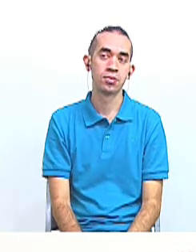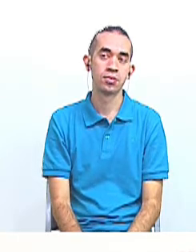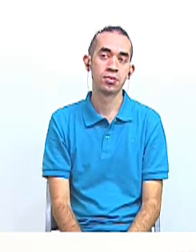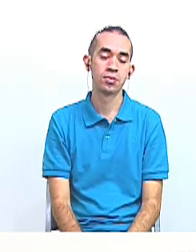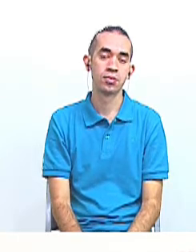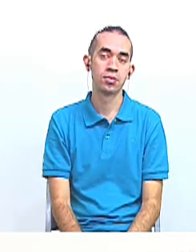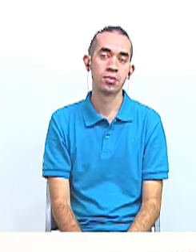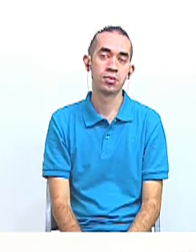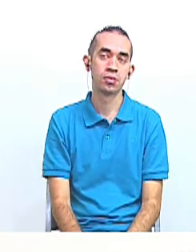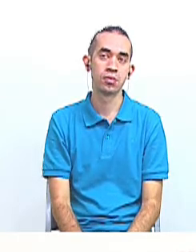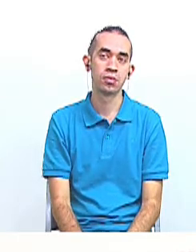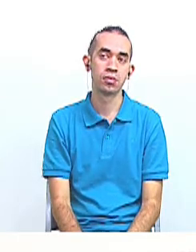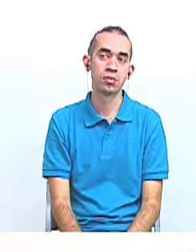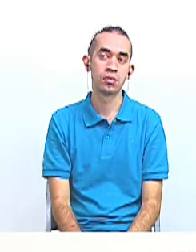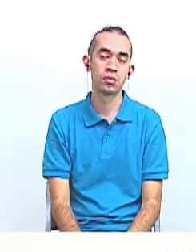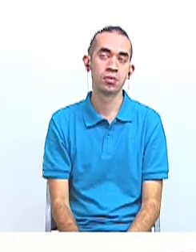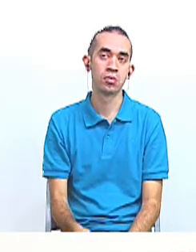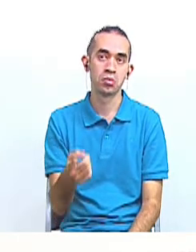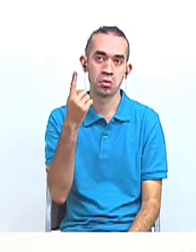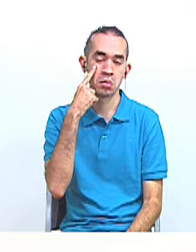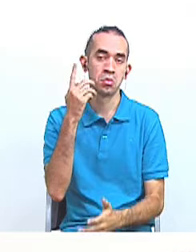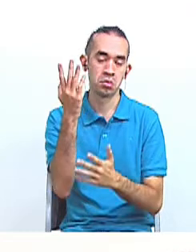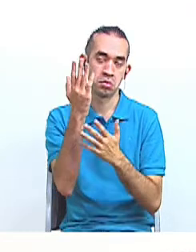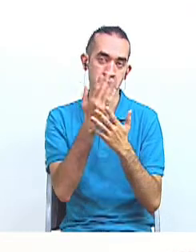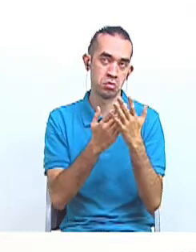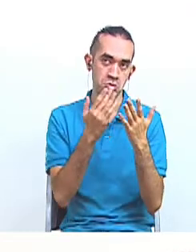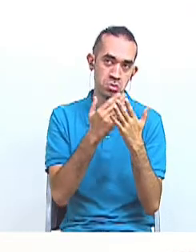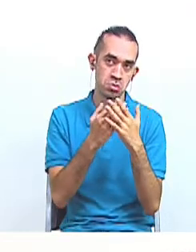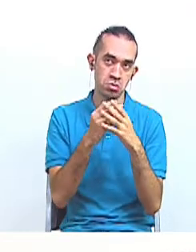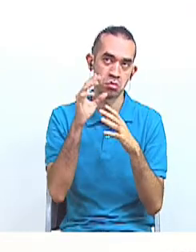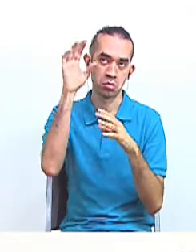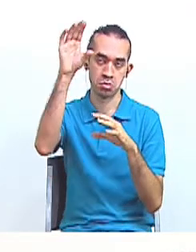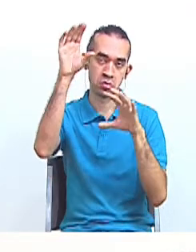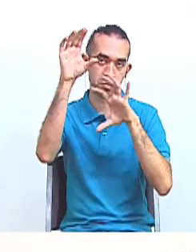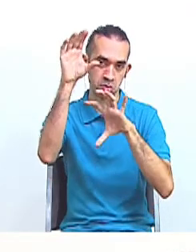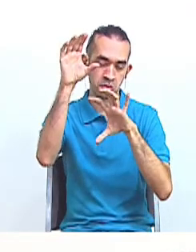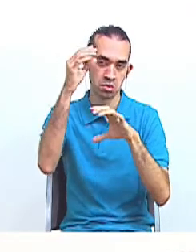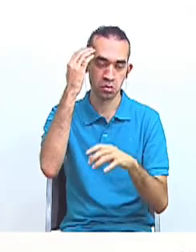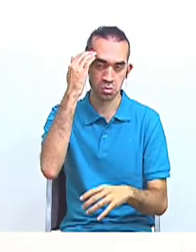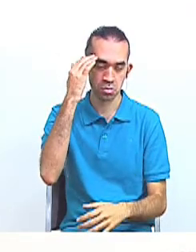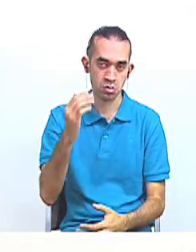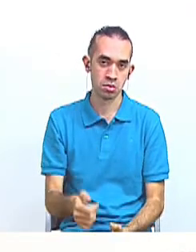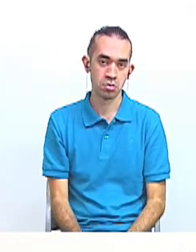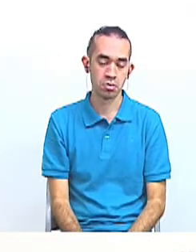You see that you have something on top and something below.